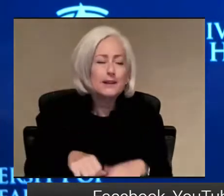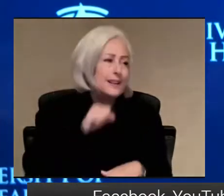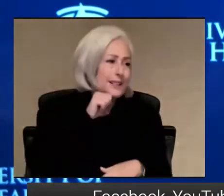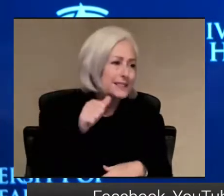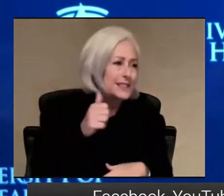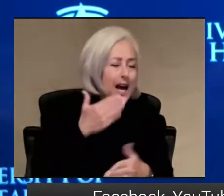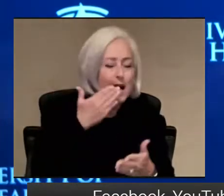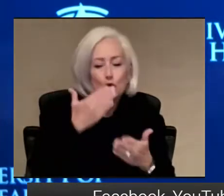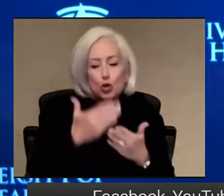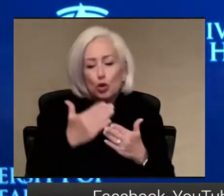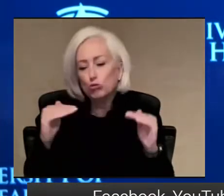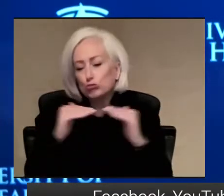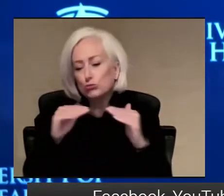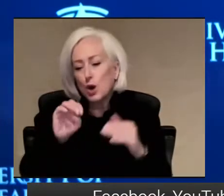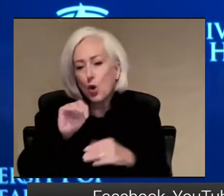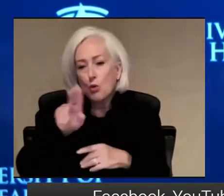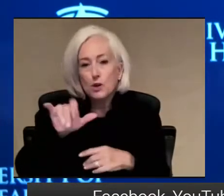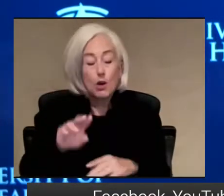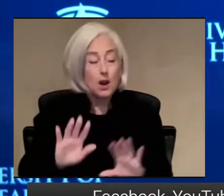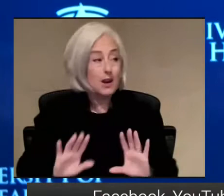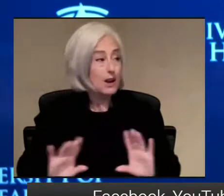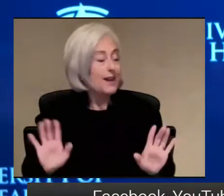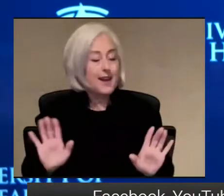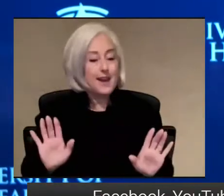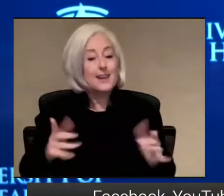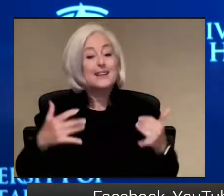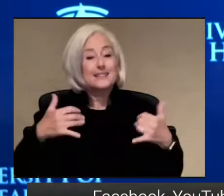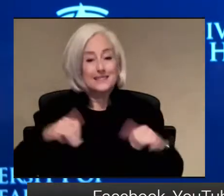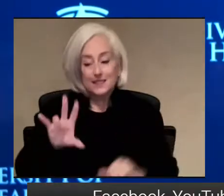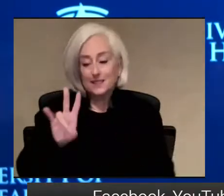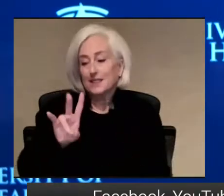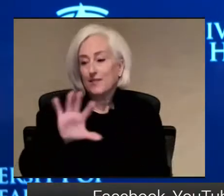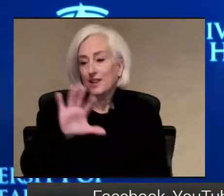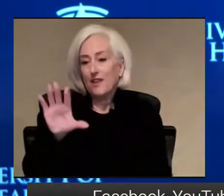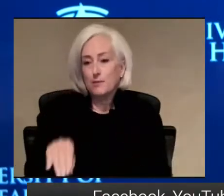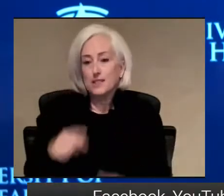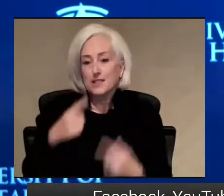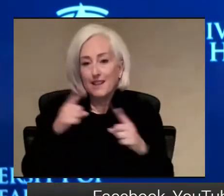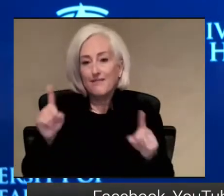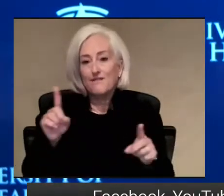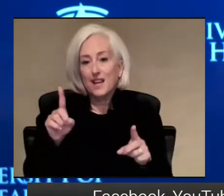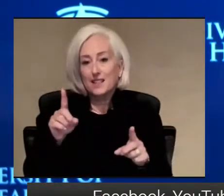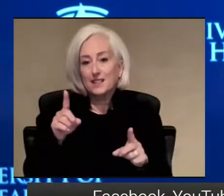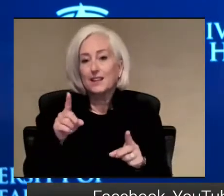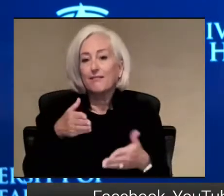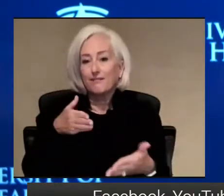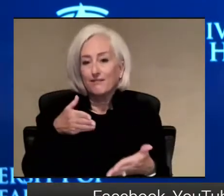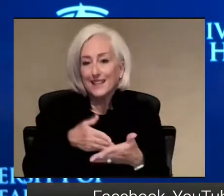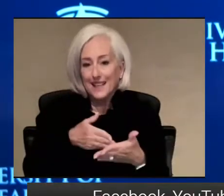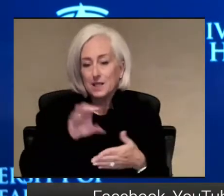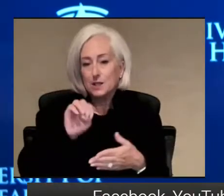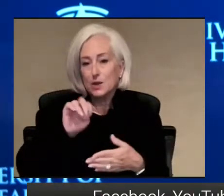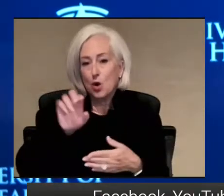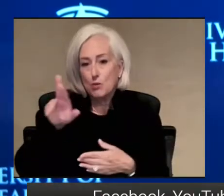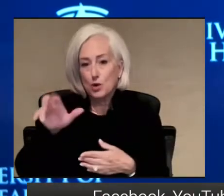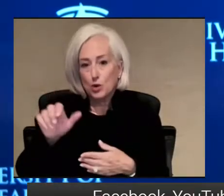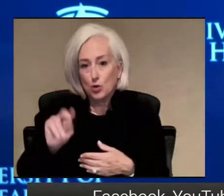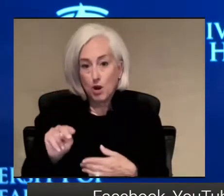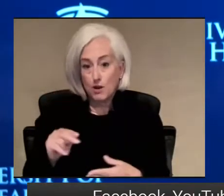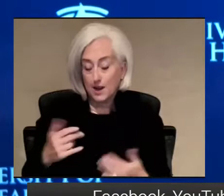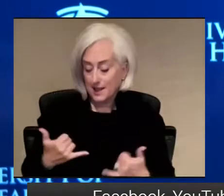look, it's still 75% effective against Omicron. What was the influenza vaccine percent effectiveness this year,